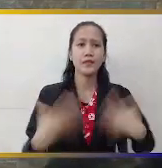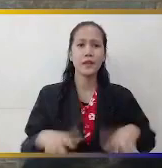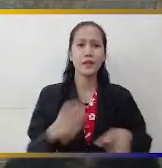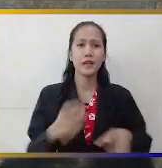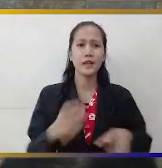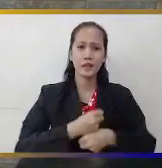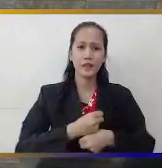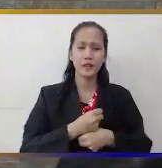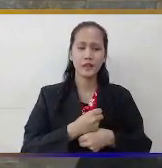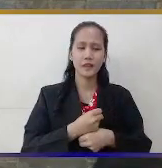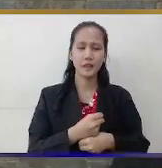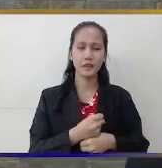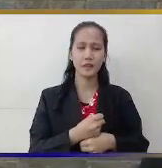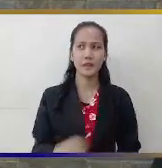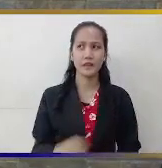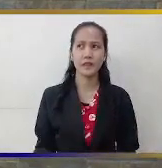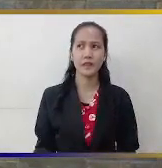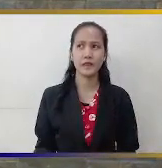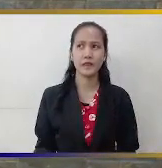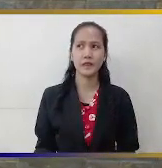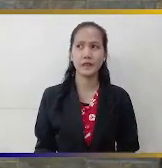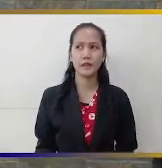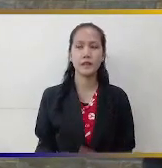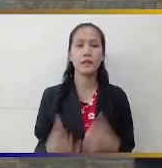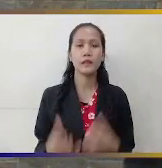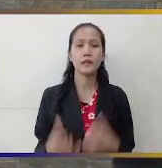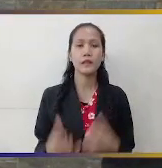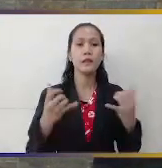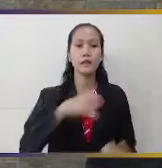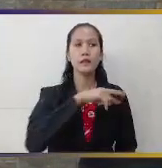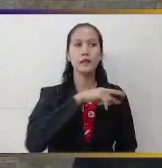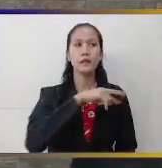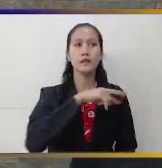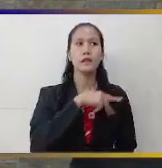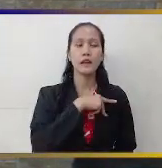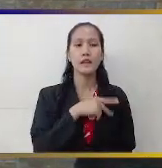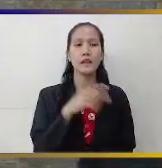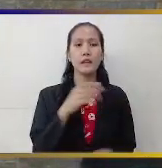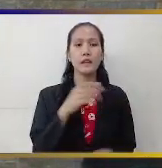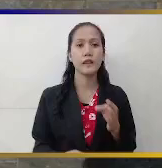doesn't matter if you believe it or not. It's settled. Now, personally,